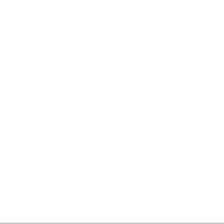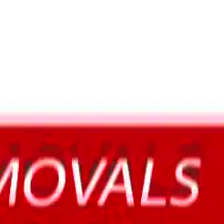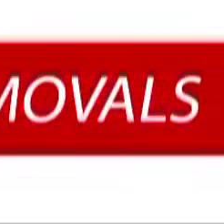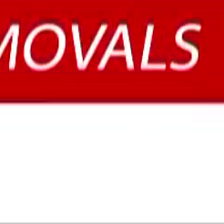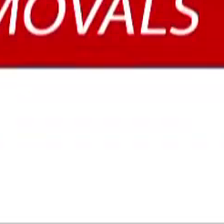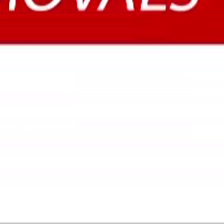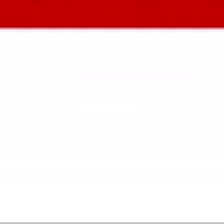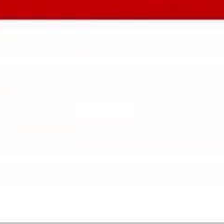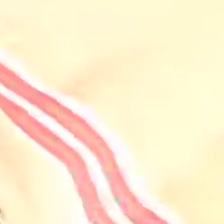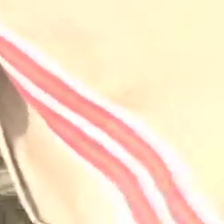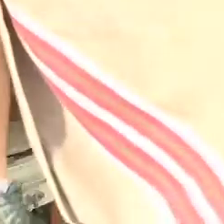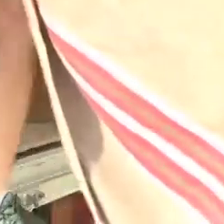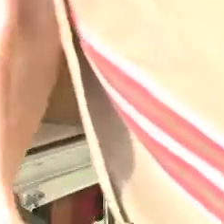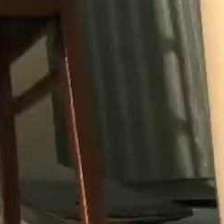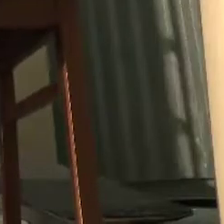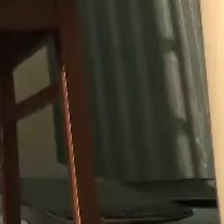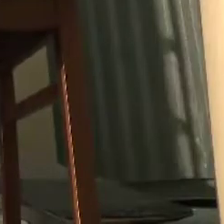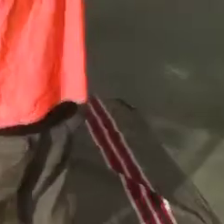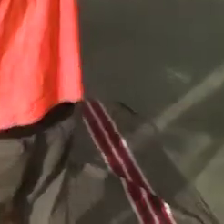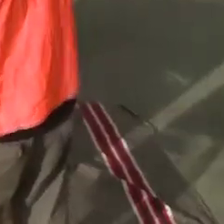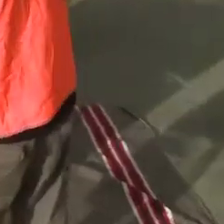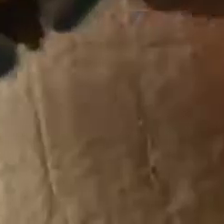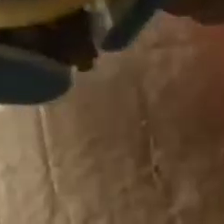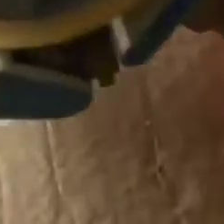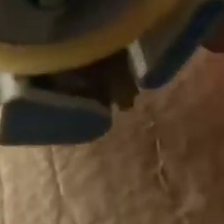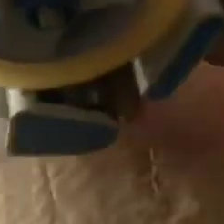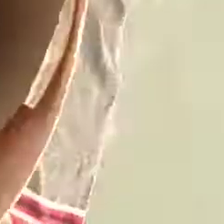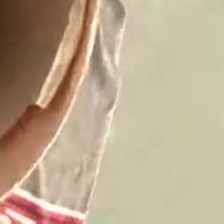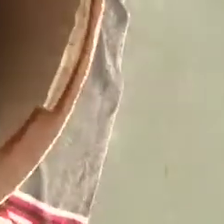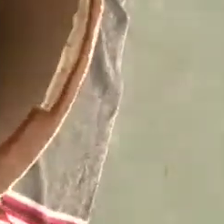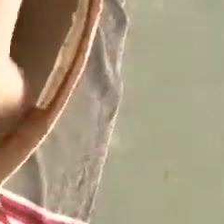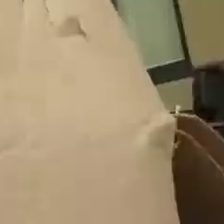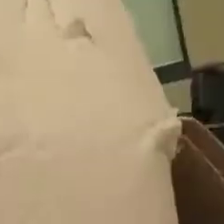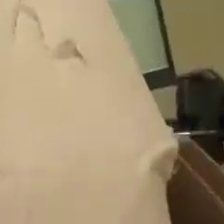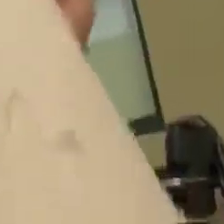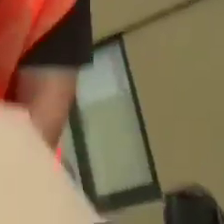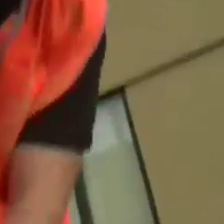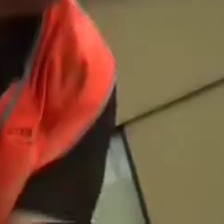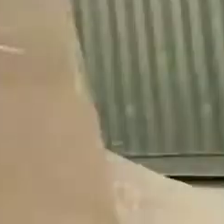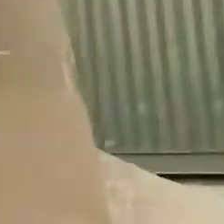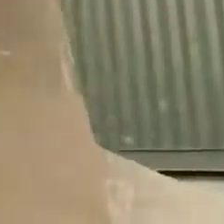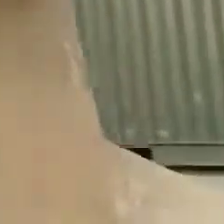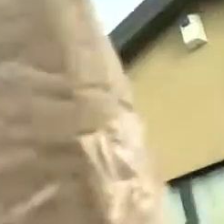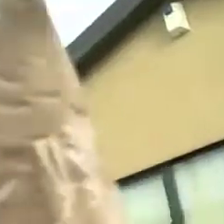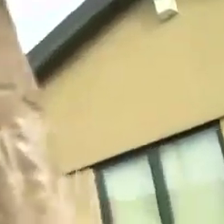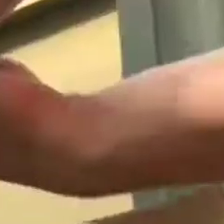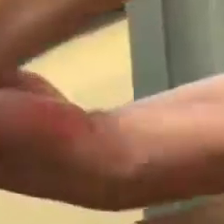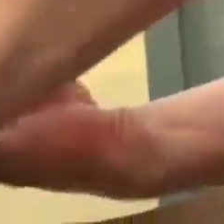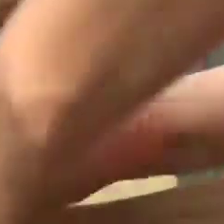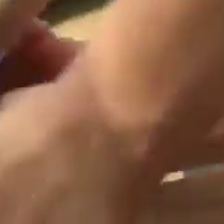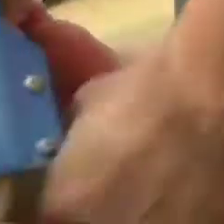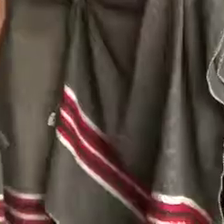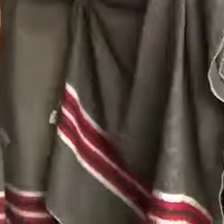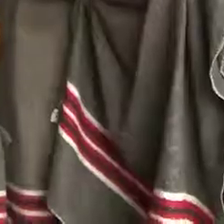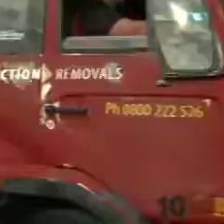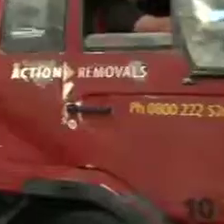carpetkingdom.co.nz. Action Removals, offering short or long-term storage facilities, full packing services, comprehensive rates, all fully insured and